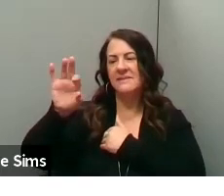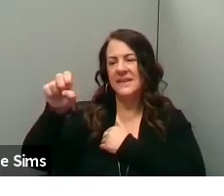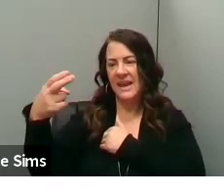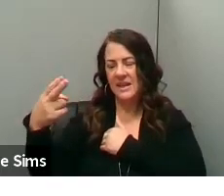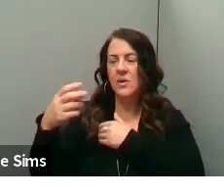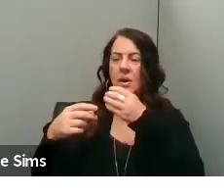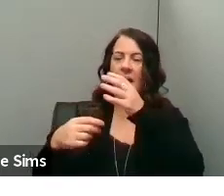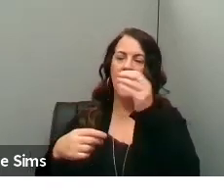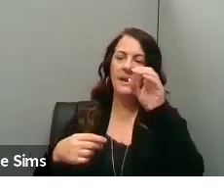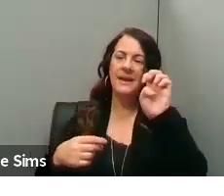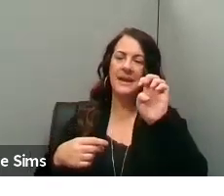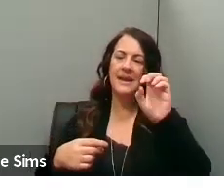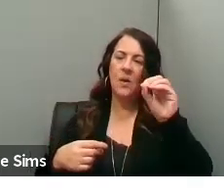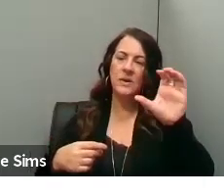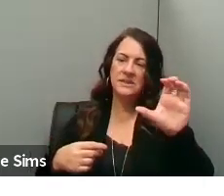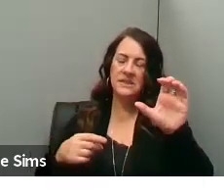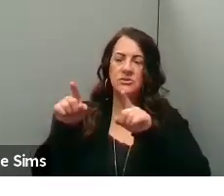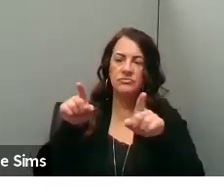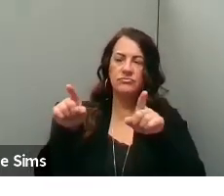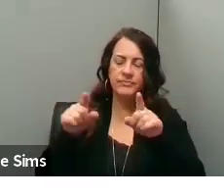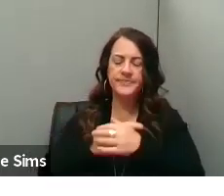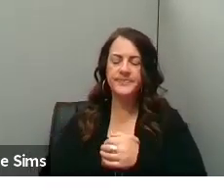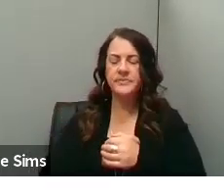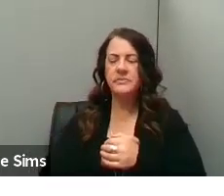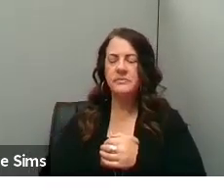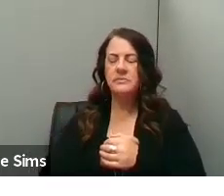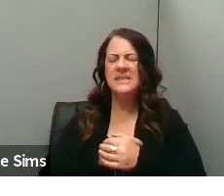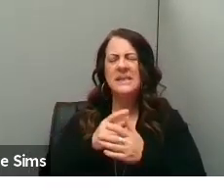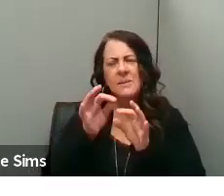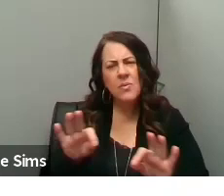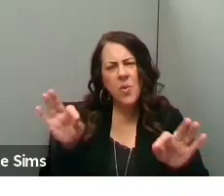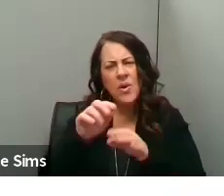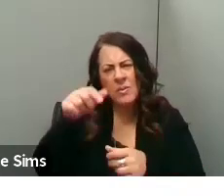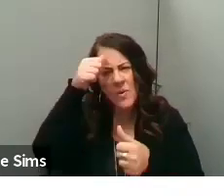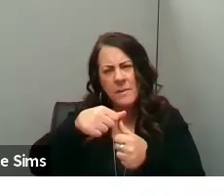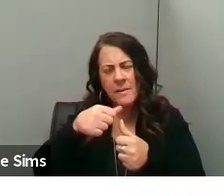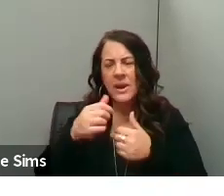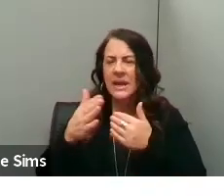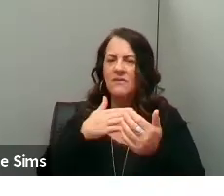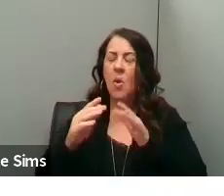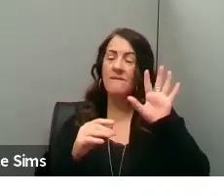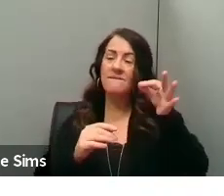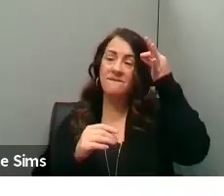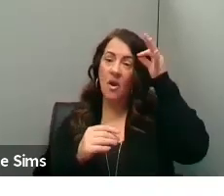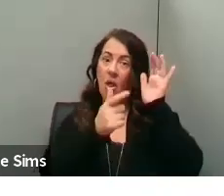that even though there are regulations,